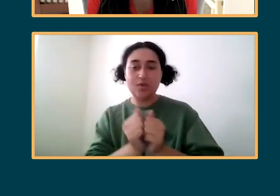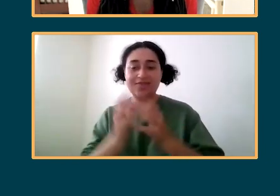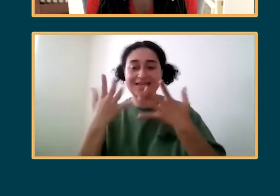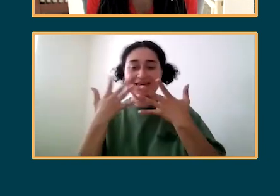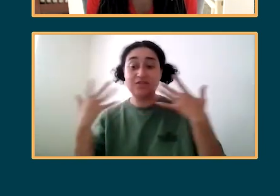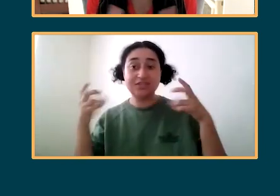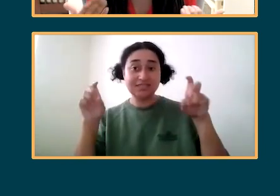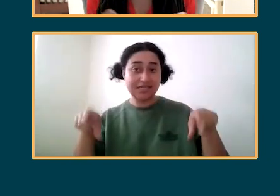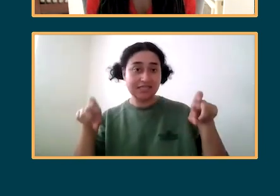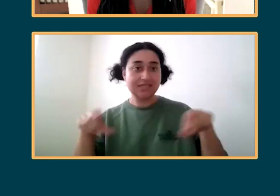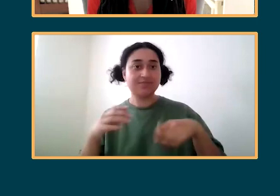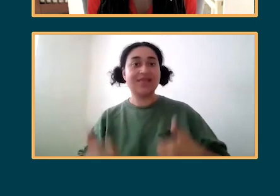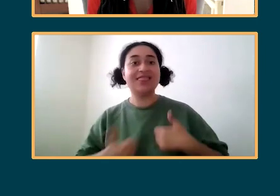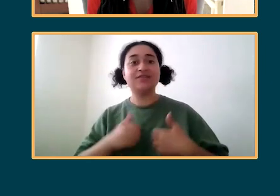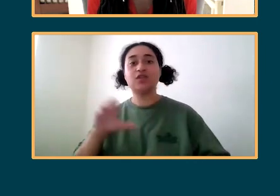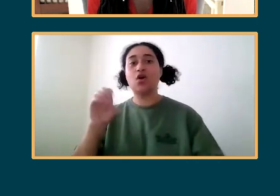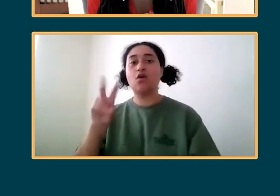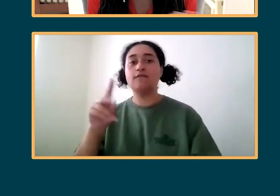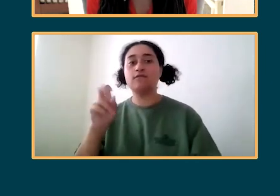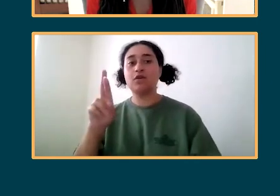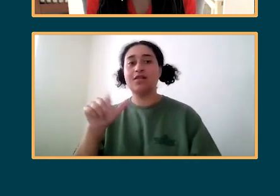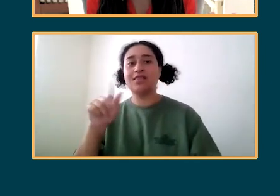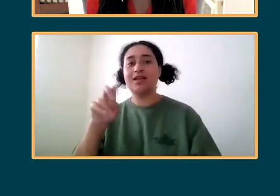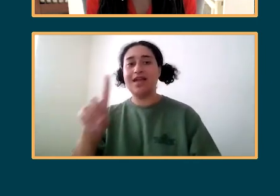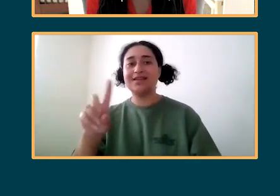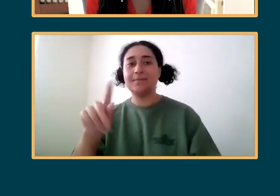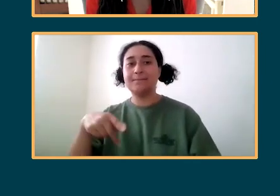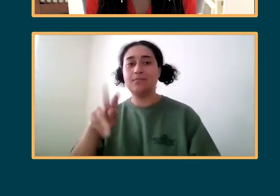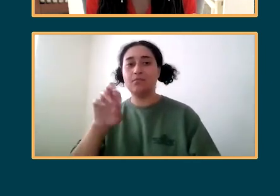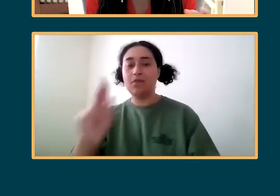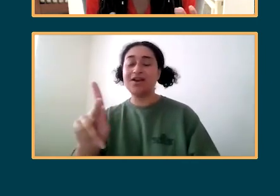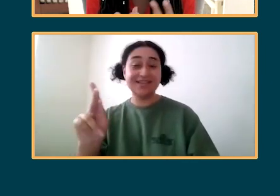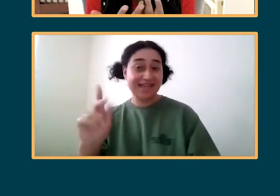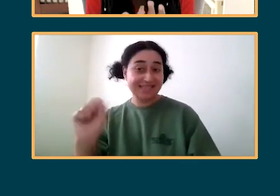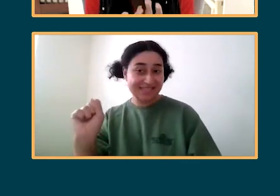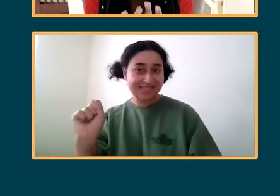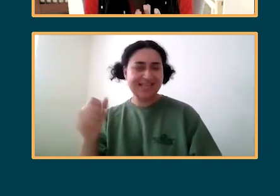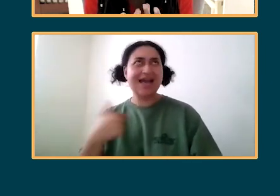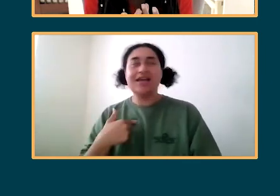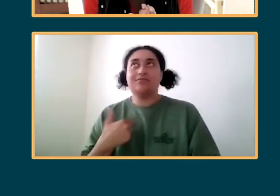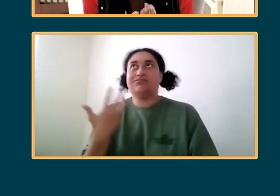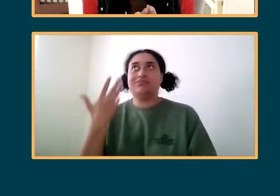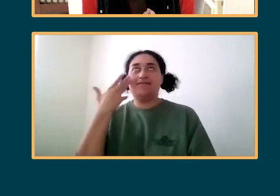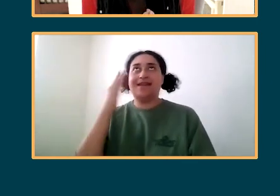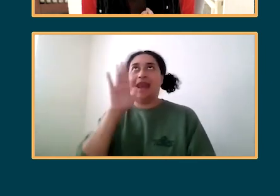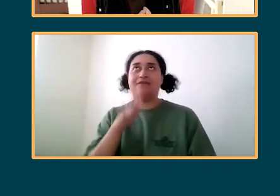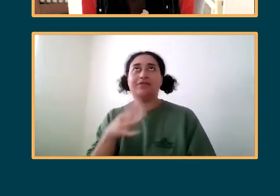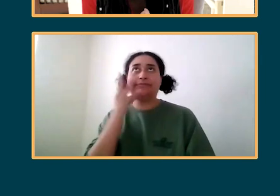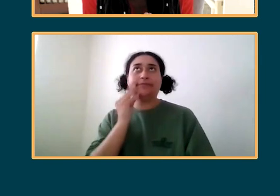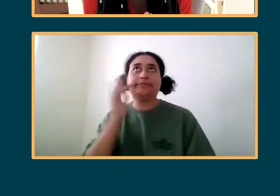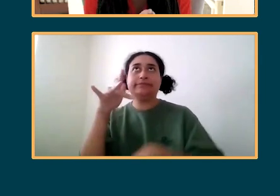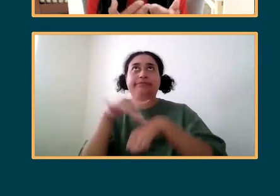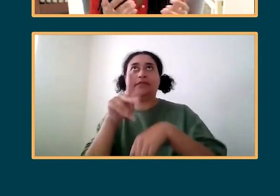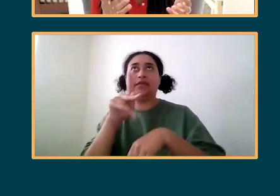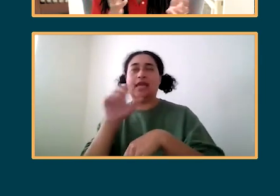Kansas. I always feel like that's a part of the world I'm like, I don't know that region. And then I always hesitate. I'm like, KS stands for